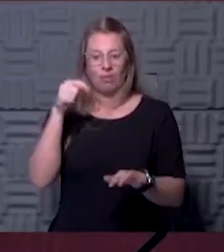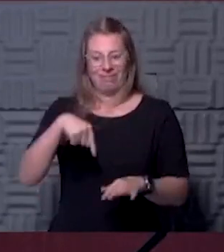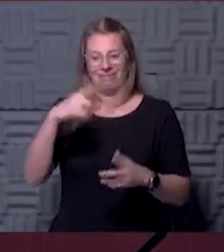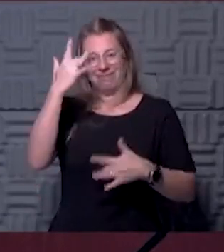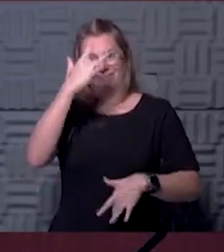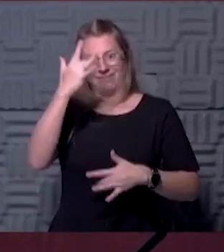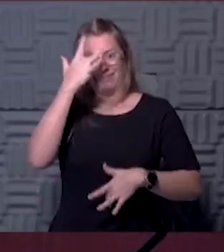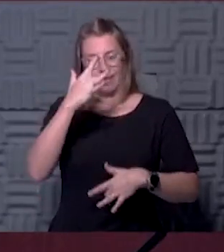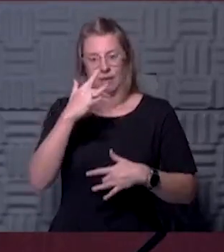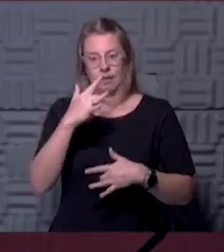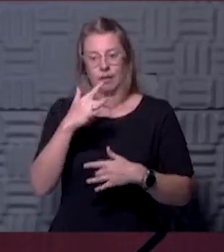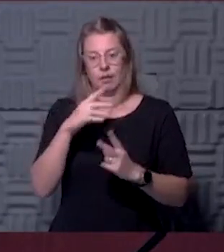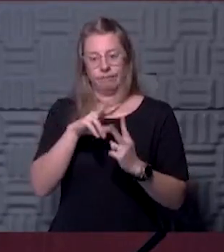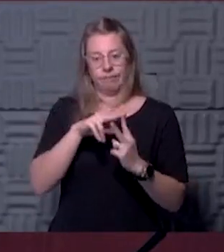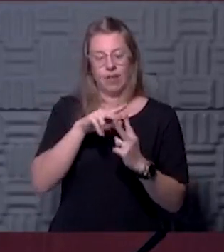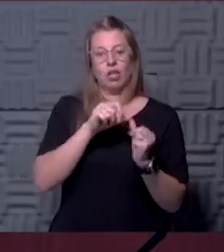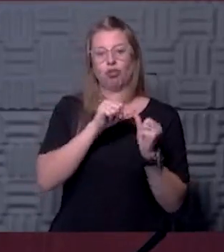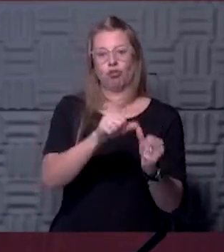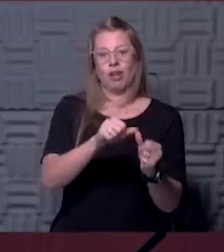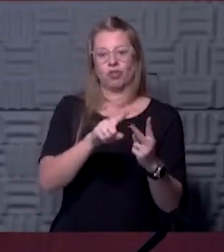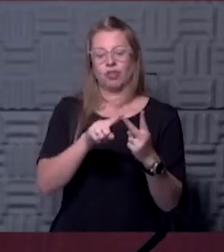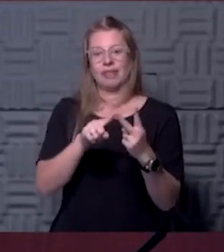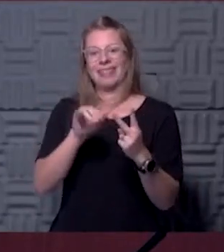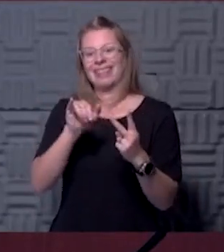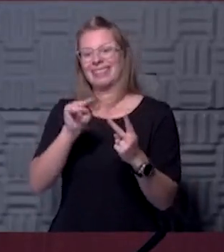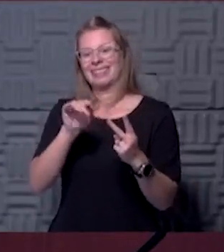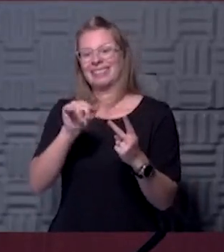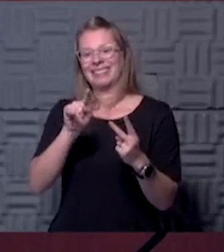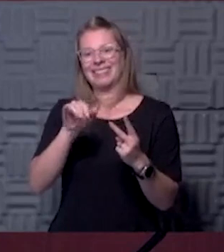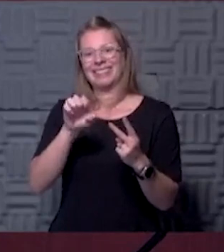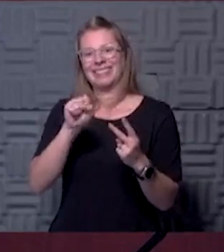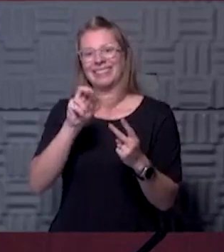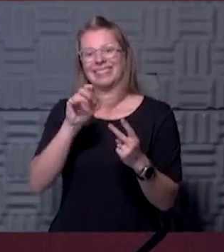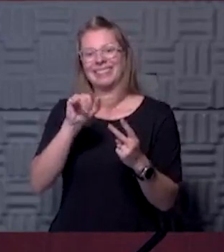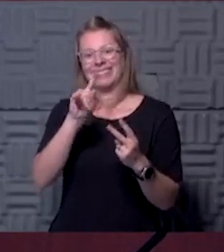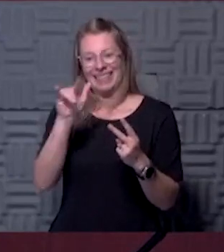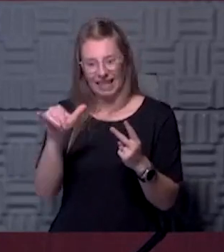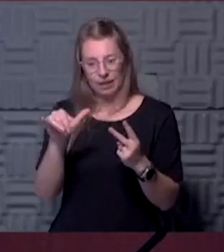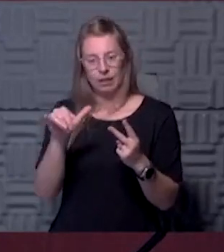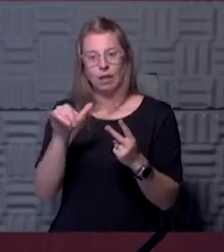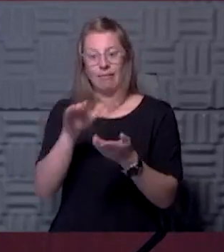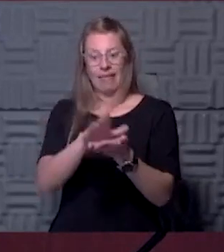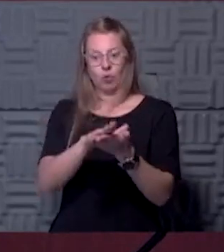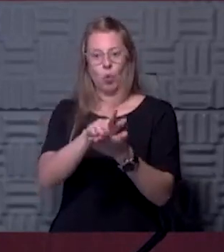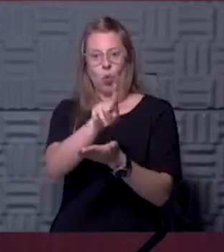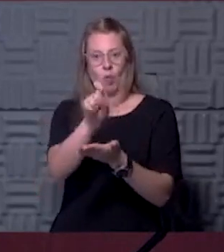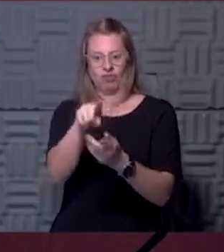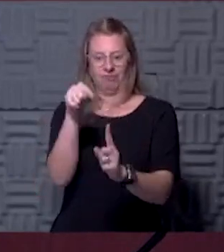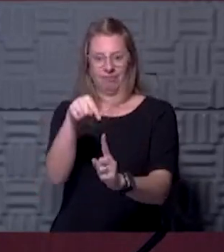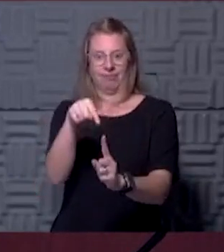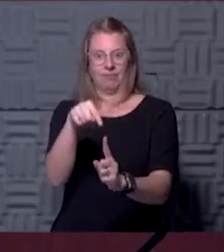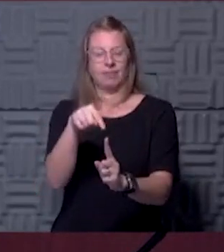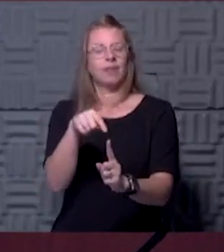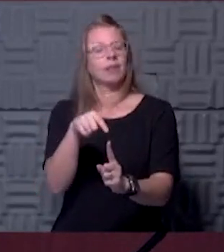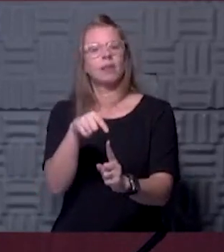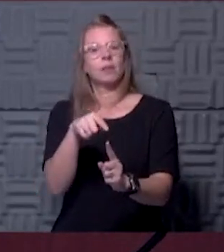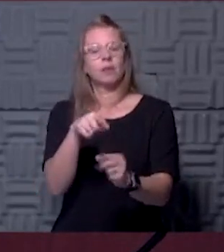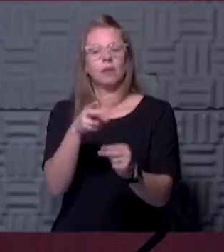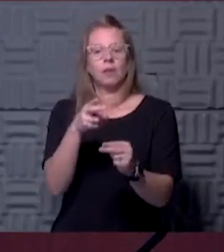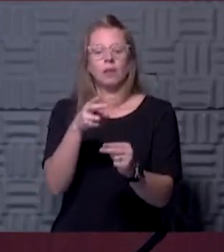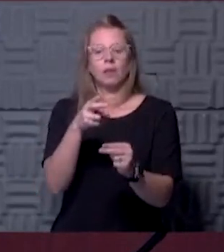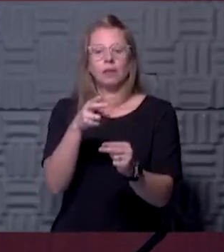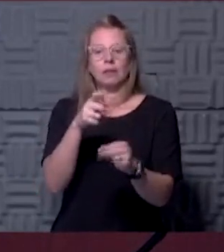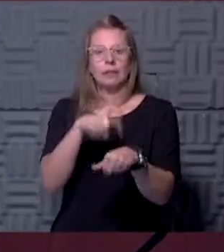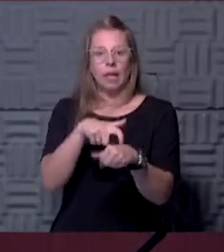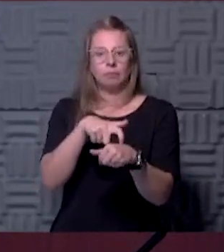a combination of duration and intensity. And so even in that school question, right, the shorter amount